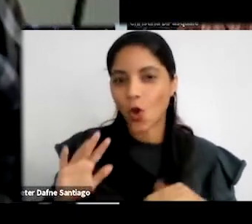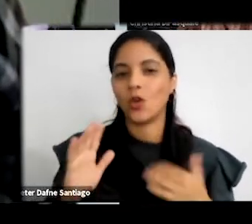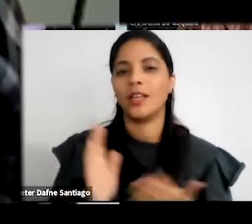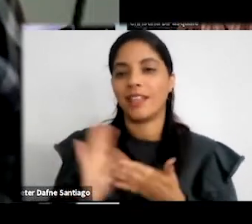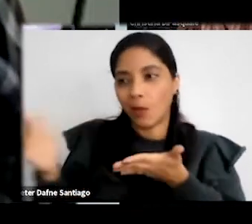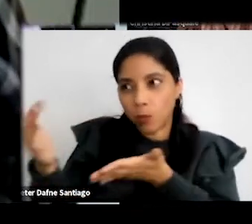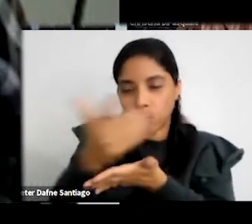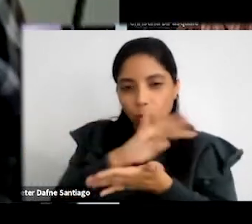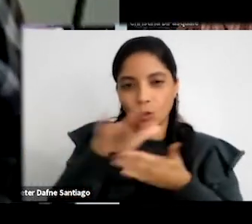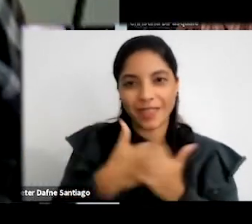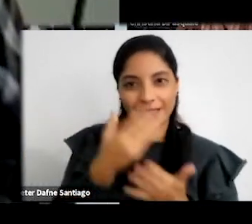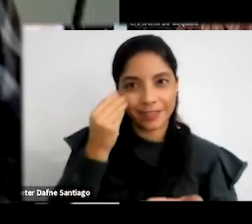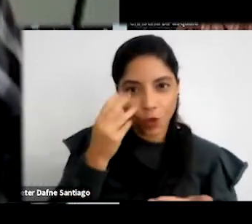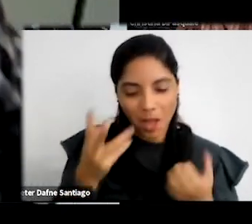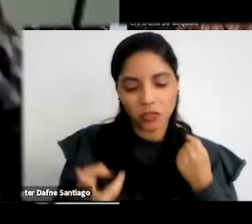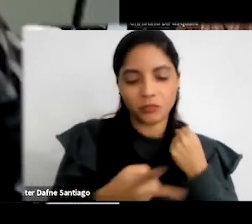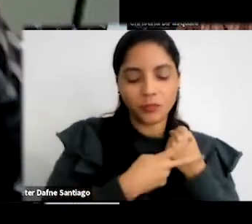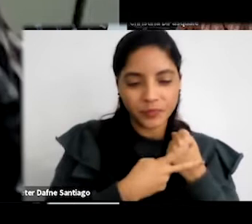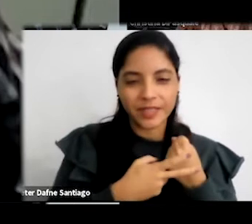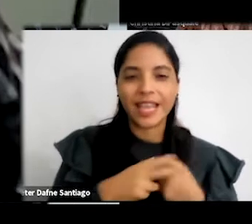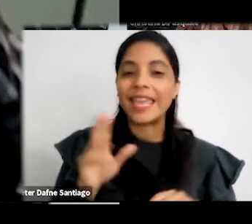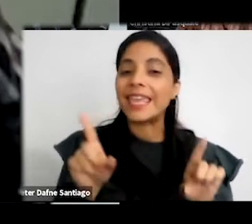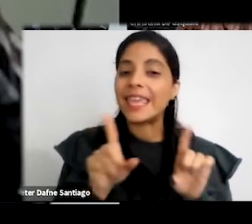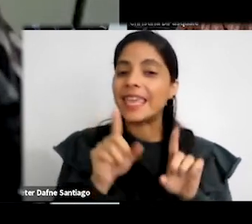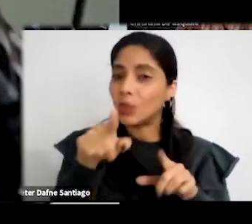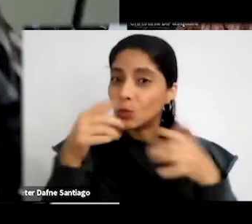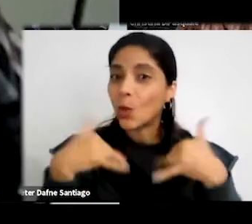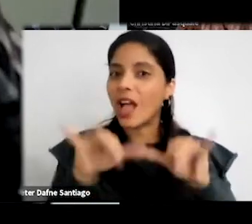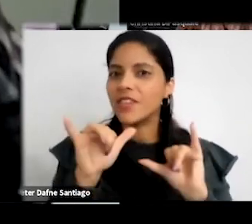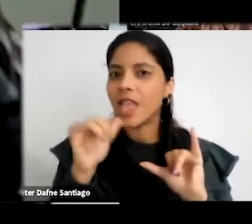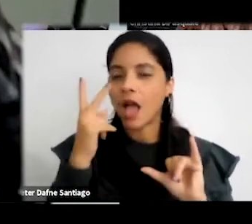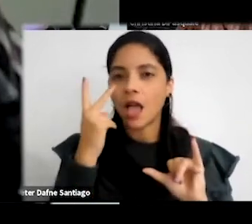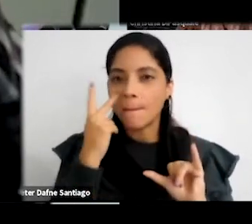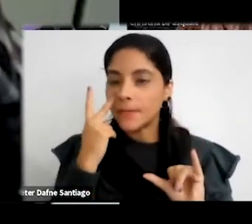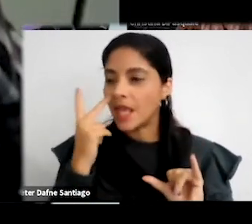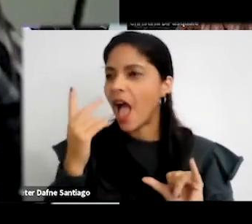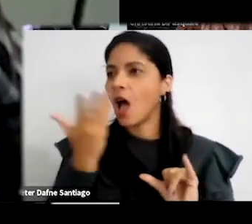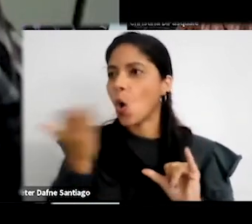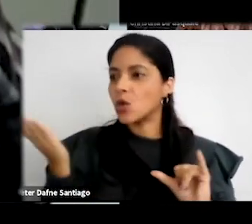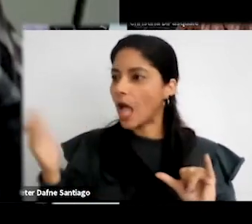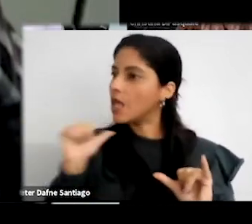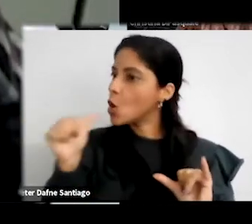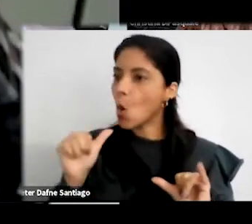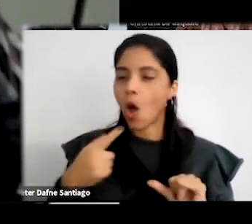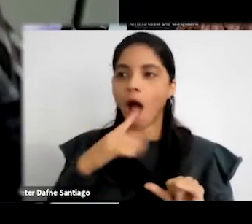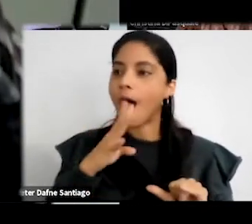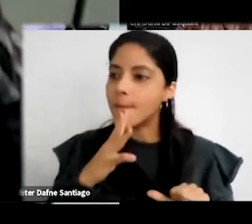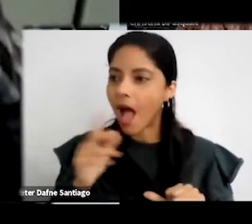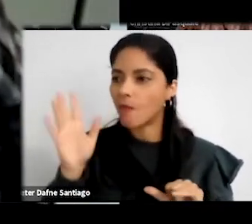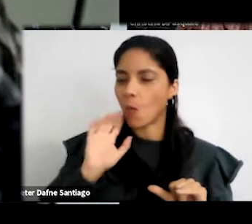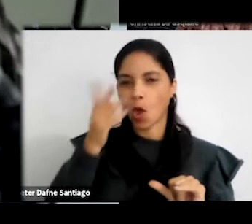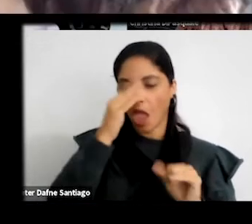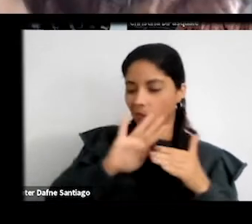that you brought things to light that had been forgotten for generations. And through your archival